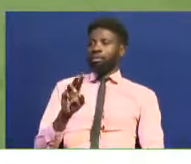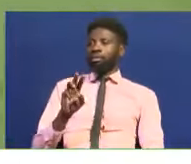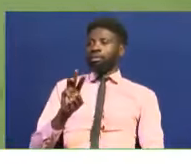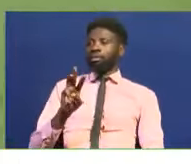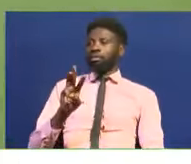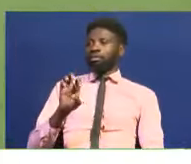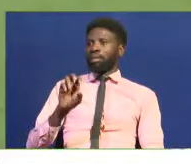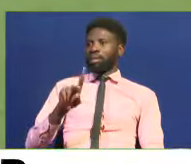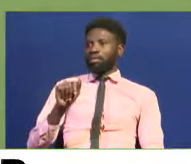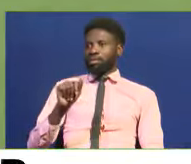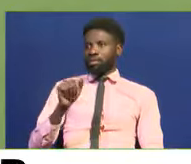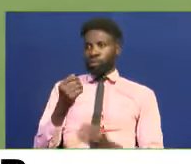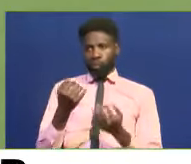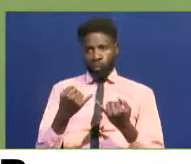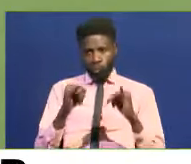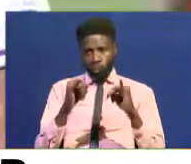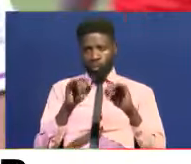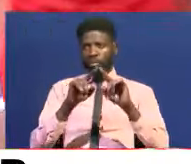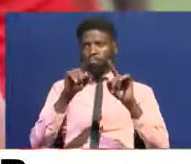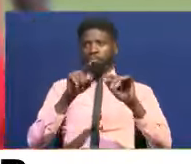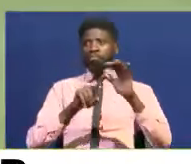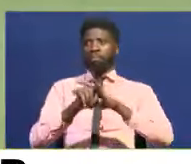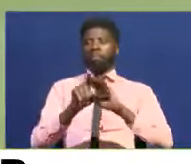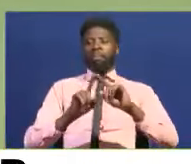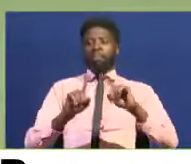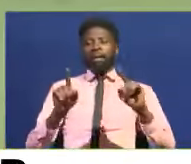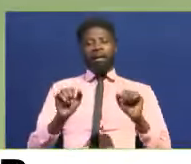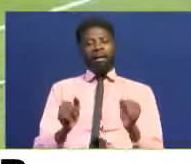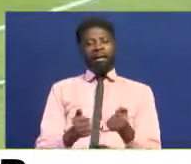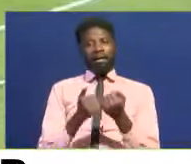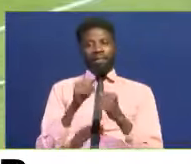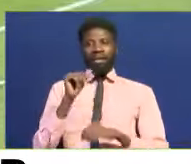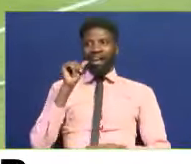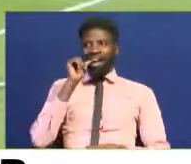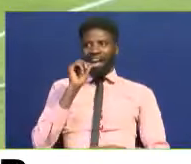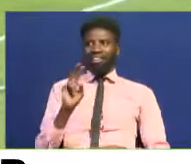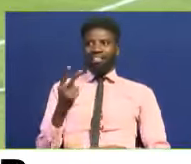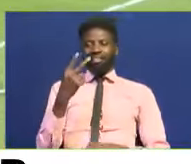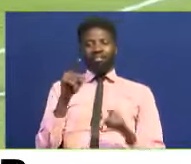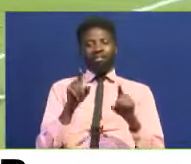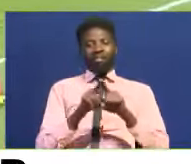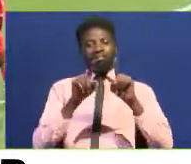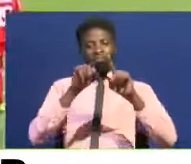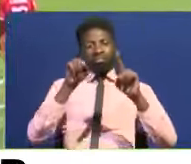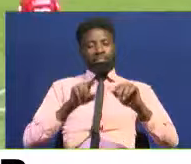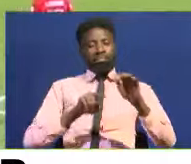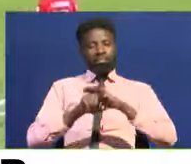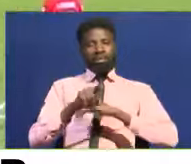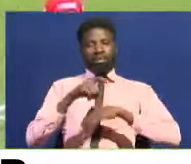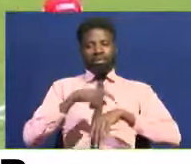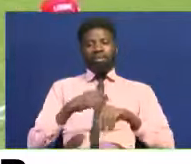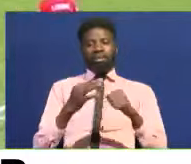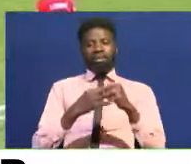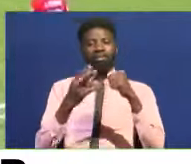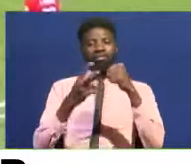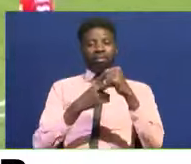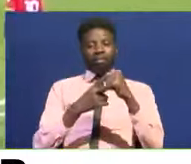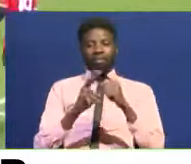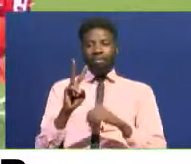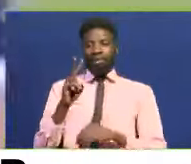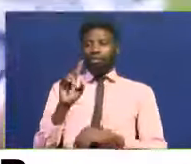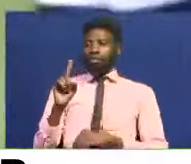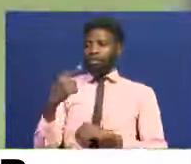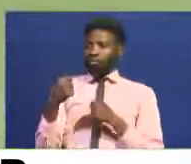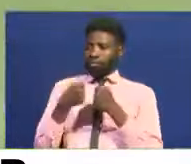almost leveled the scores for Kenya, but England managed to score the second goal in the 87th minute to wrap up the first game in Group C.